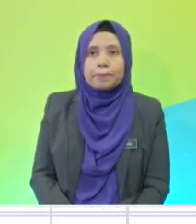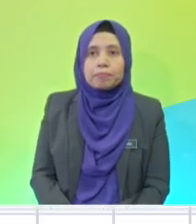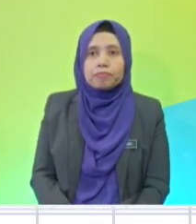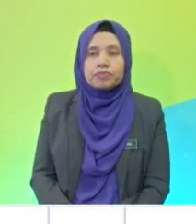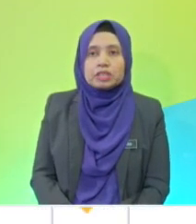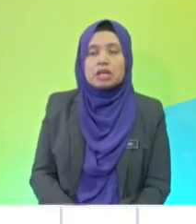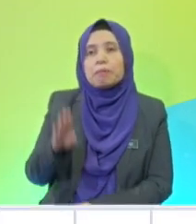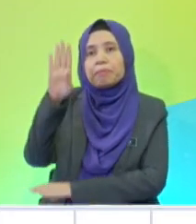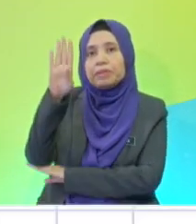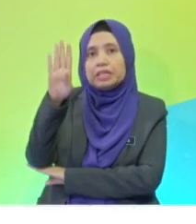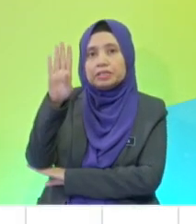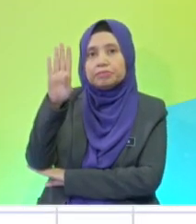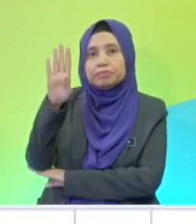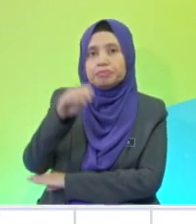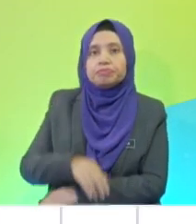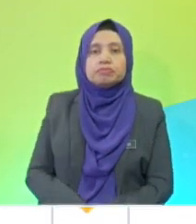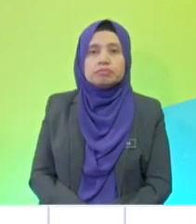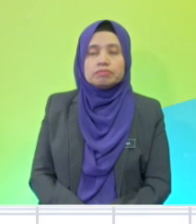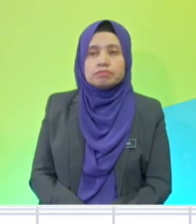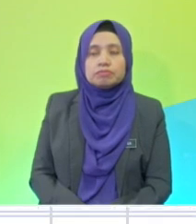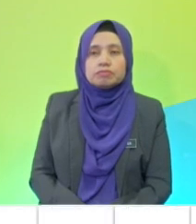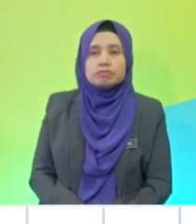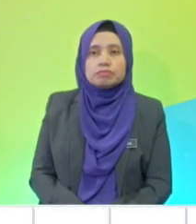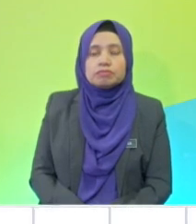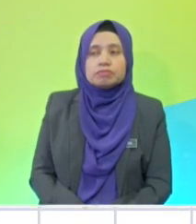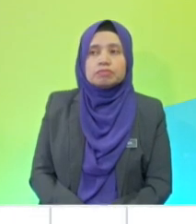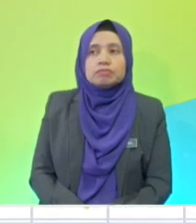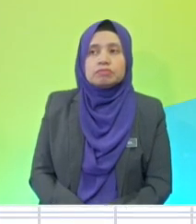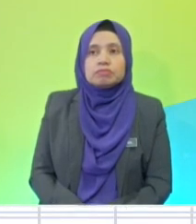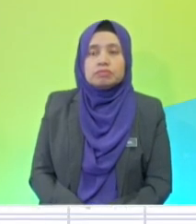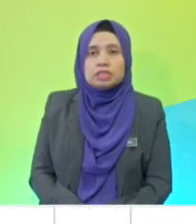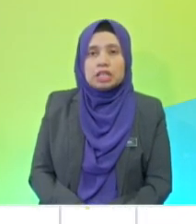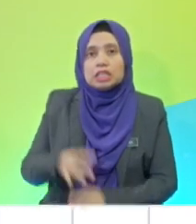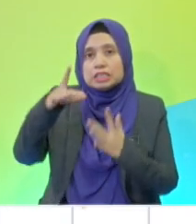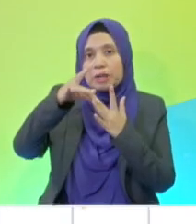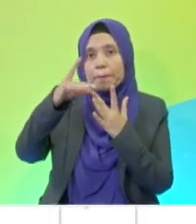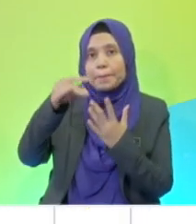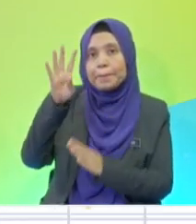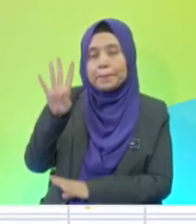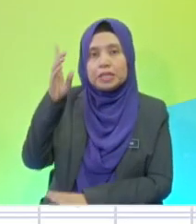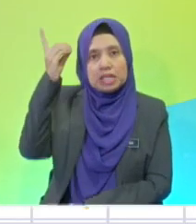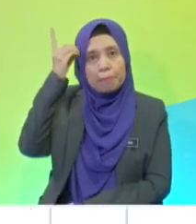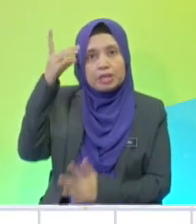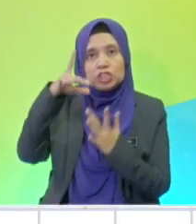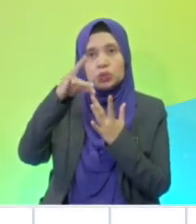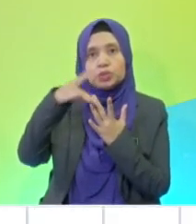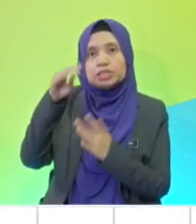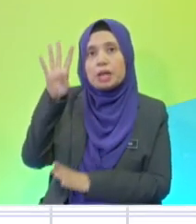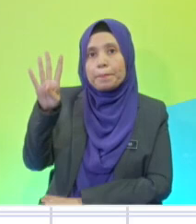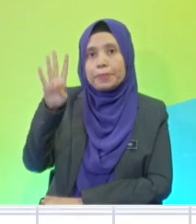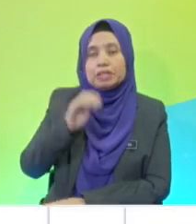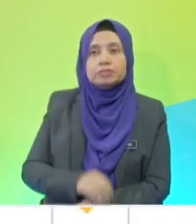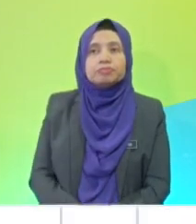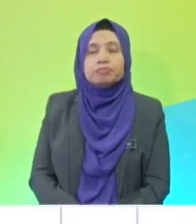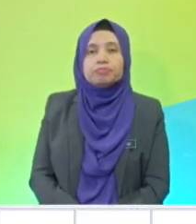C or B? Yeah? B. Okay, Damien would like to choose B. B? Okay, B, sorry.